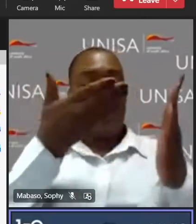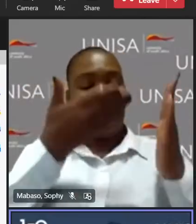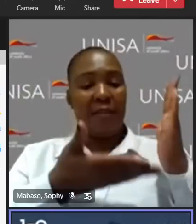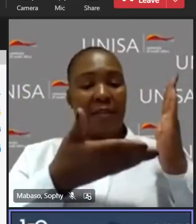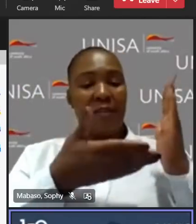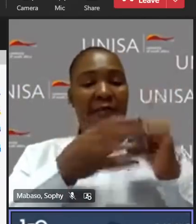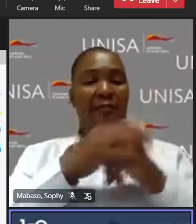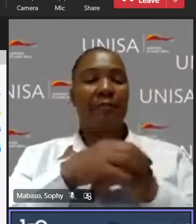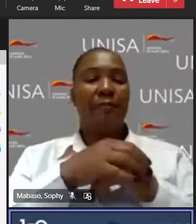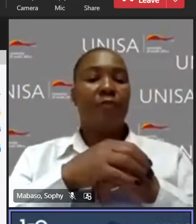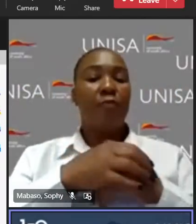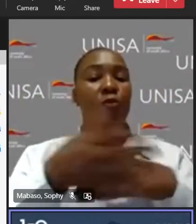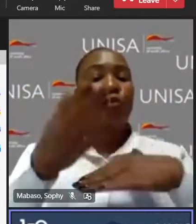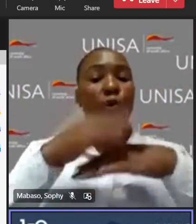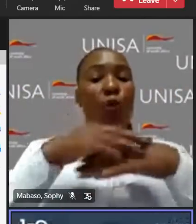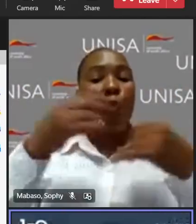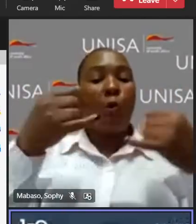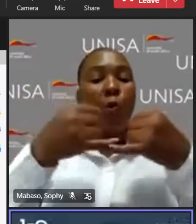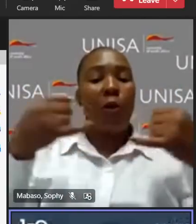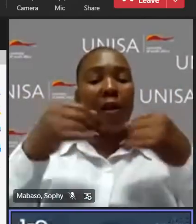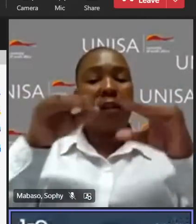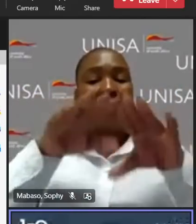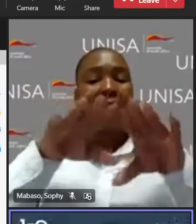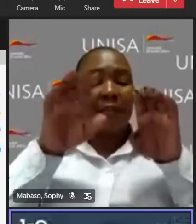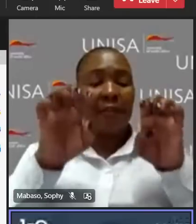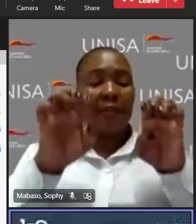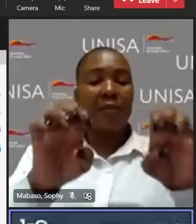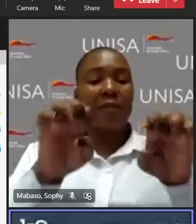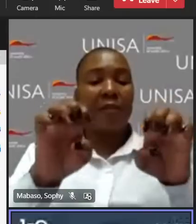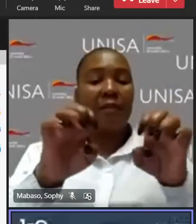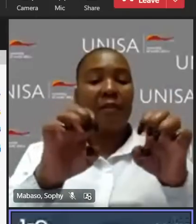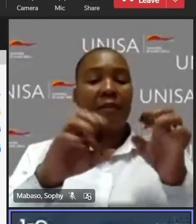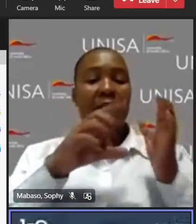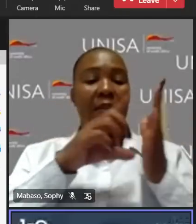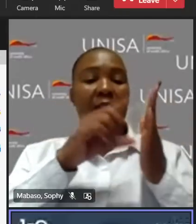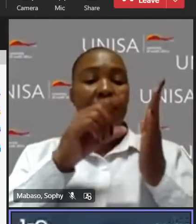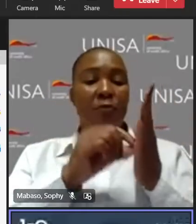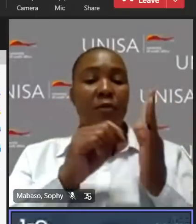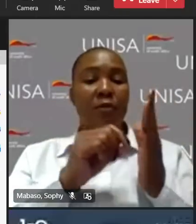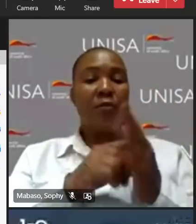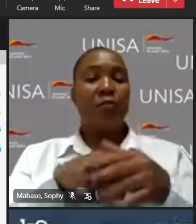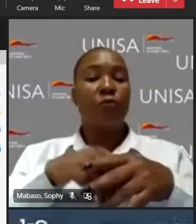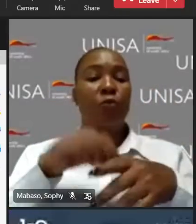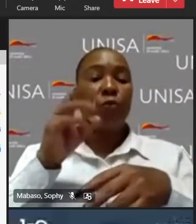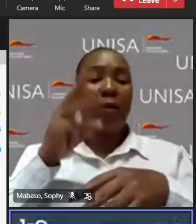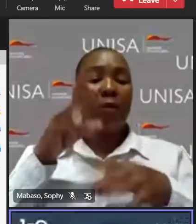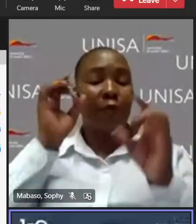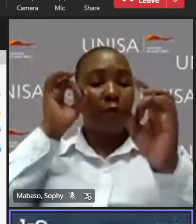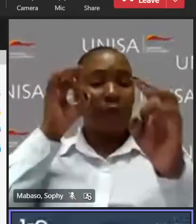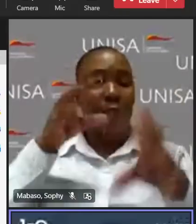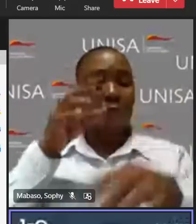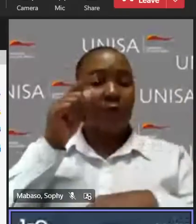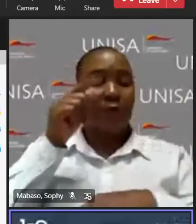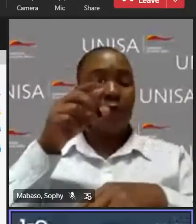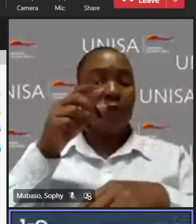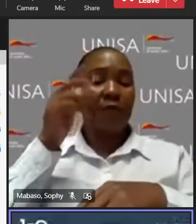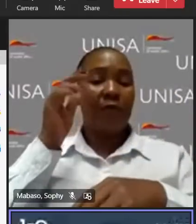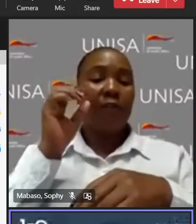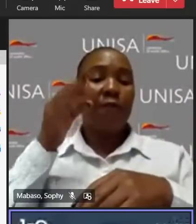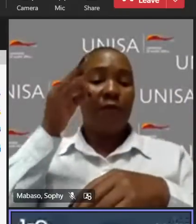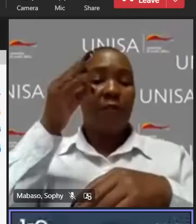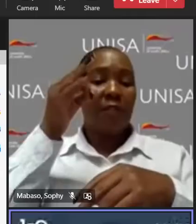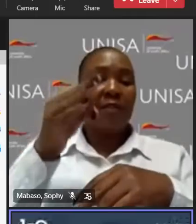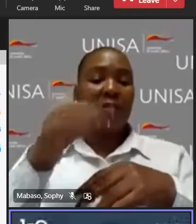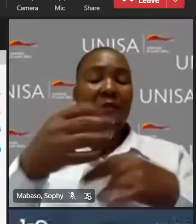Of course, it's online exams, the dates will still be informed, but you find the module and